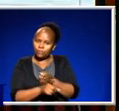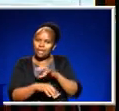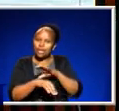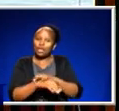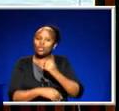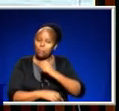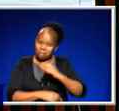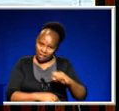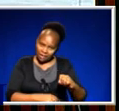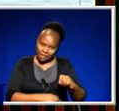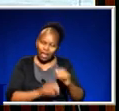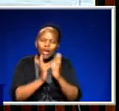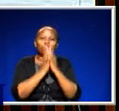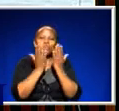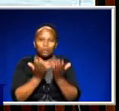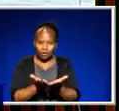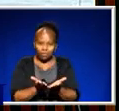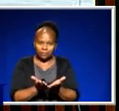pen and your book,